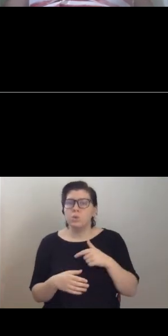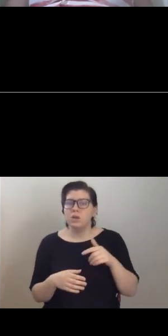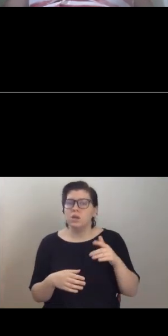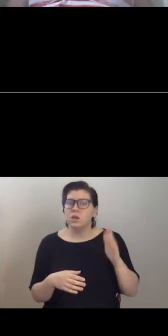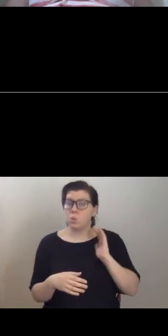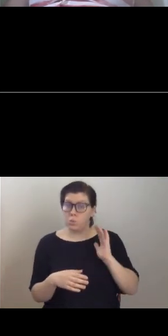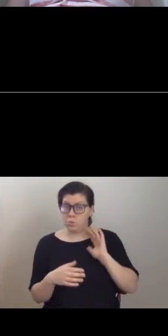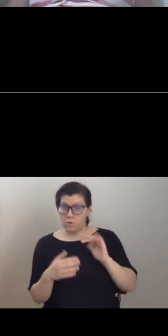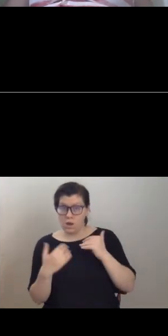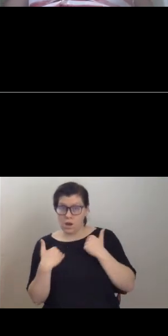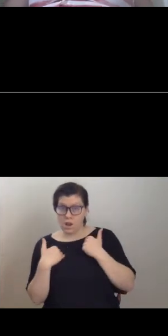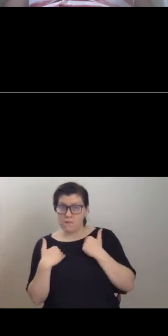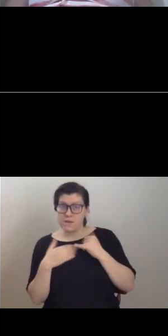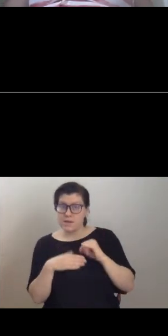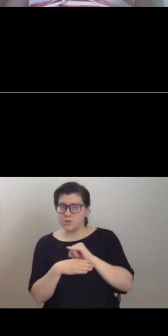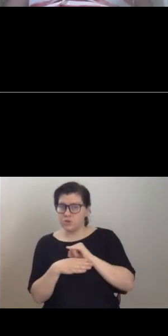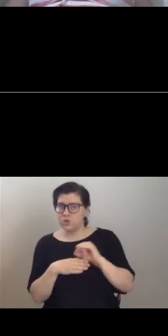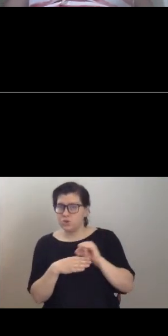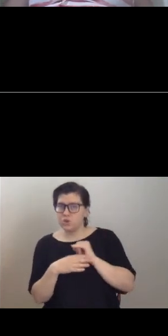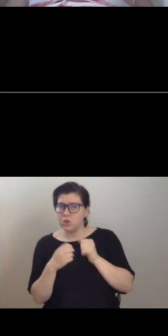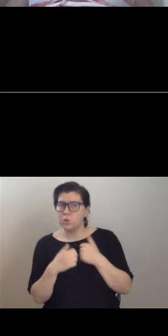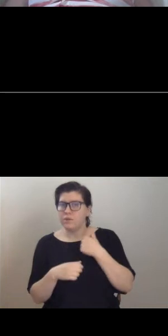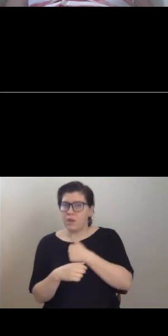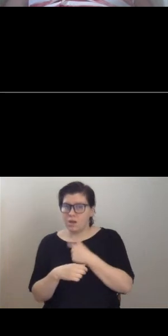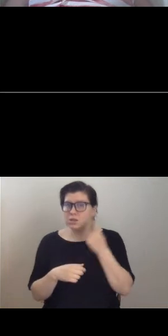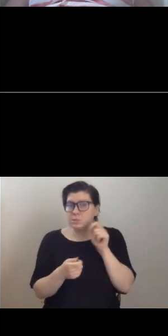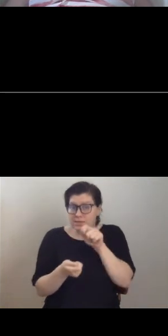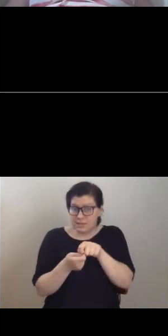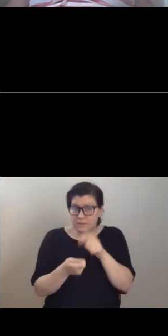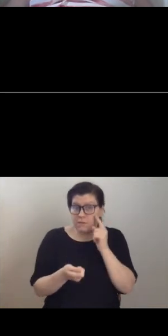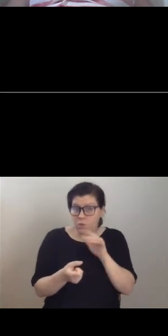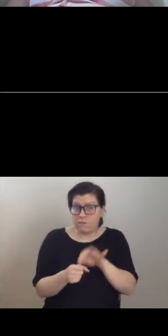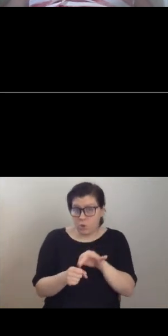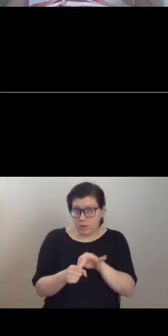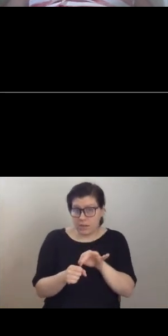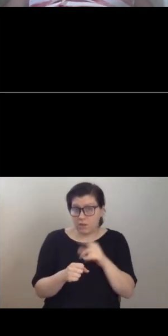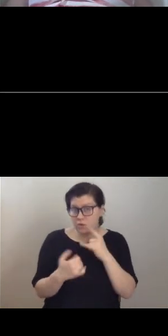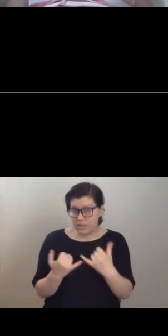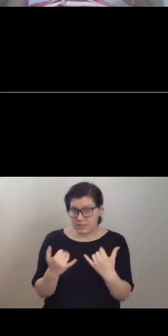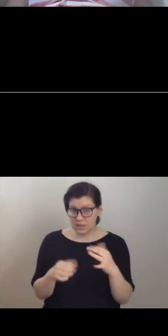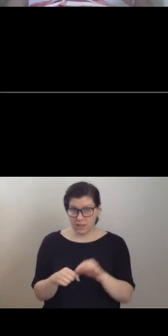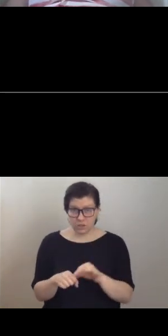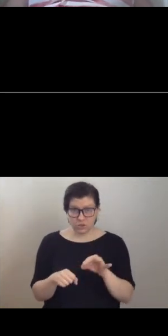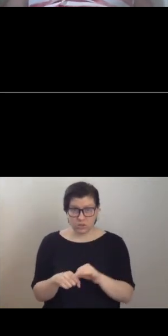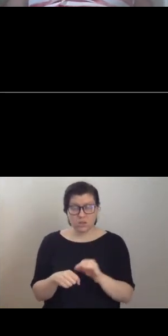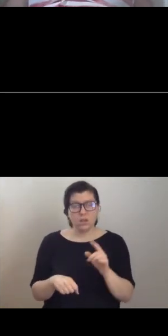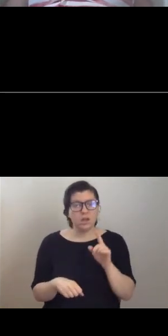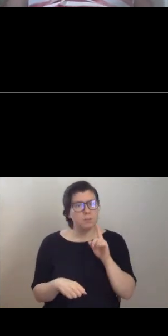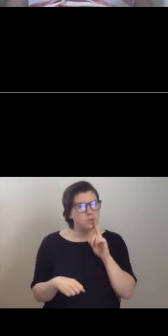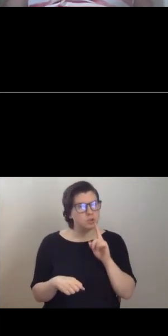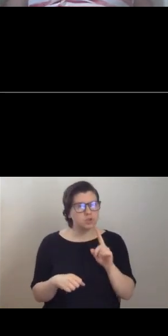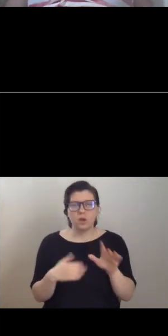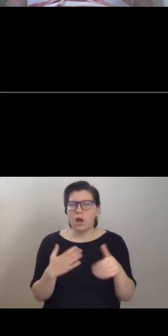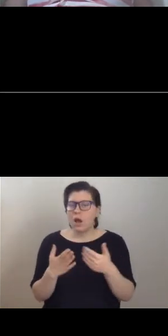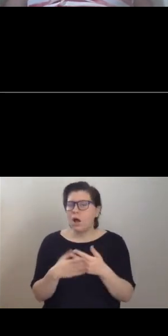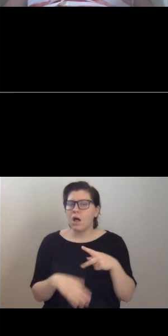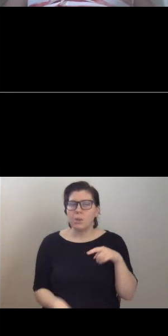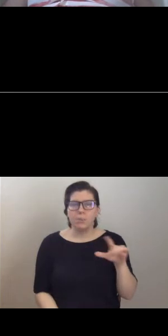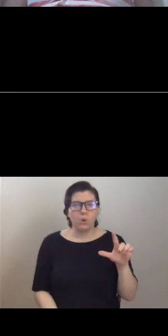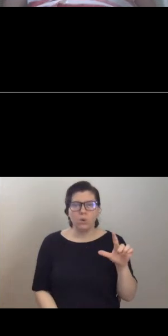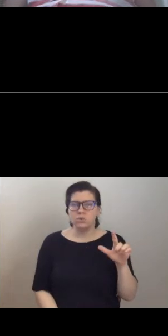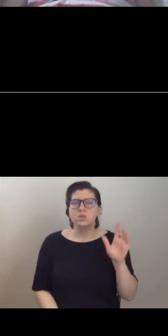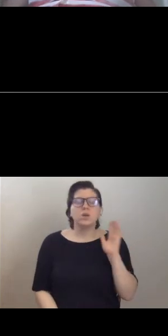an intern work with us on voting this election to make sure all the polling places